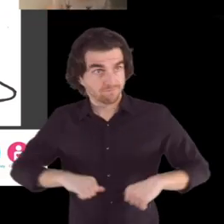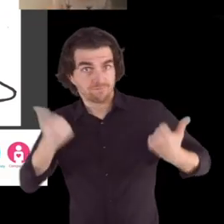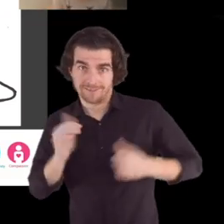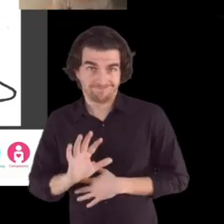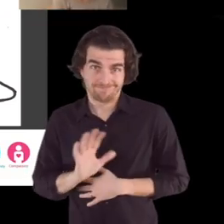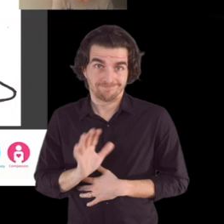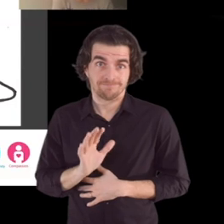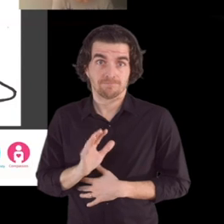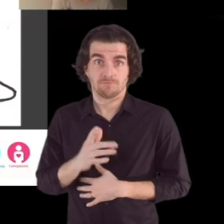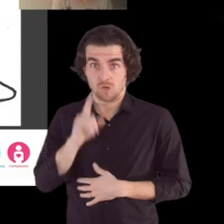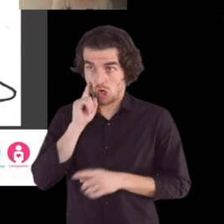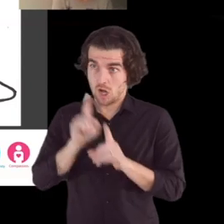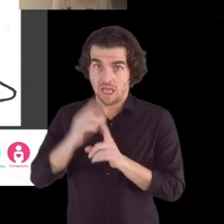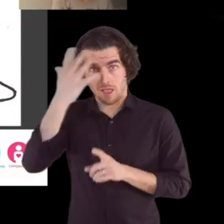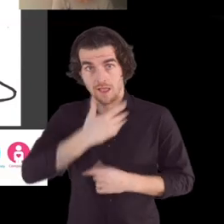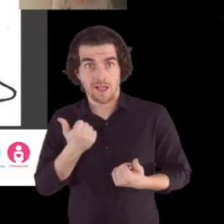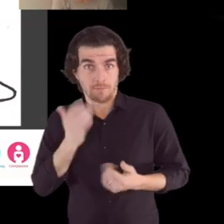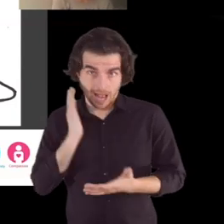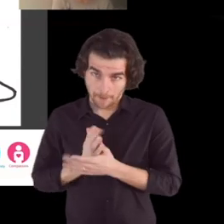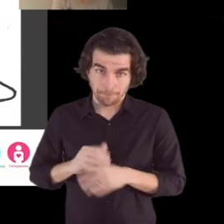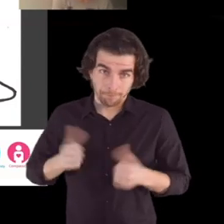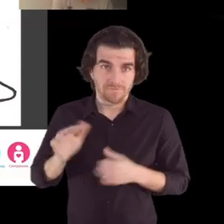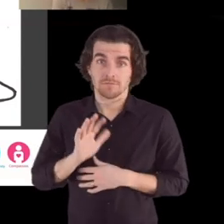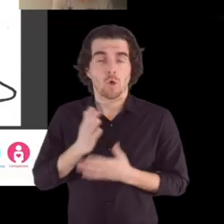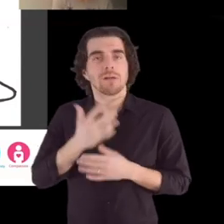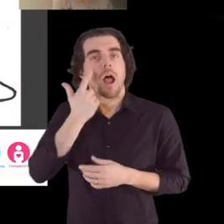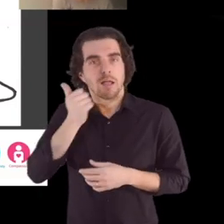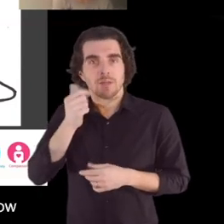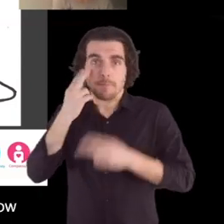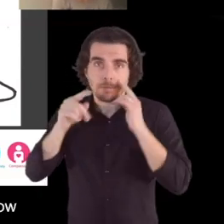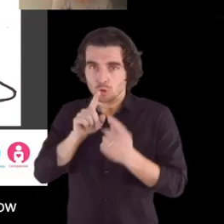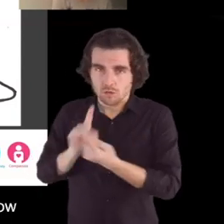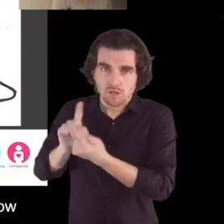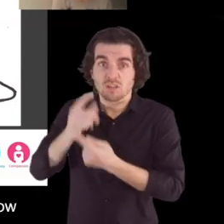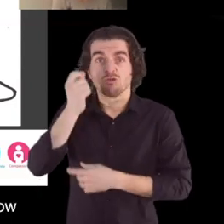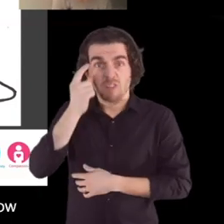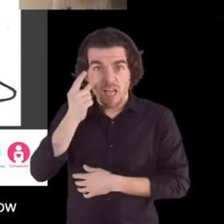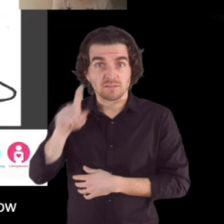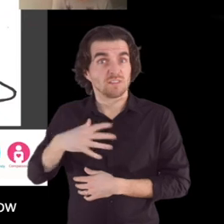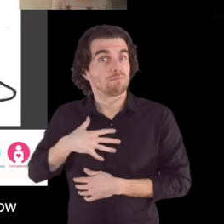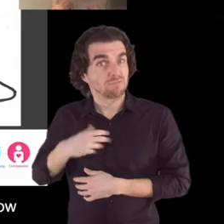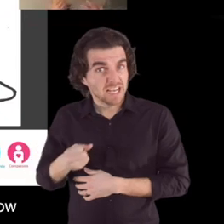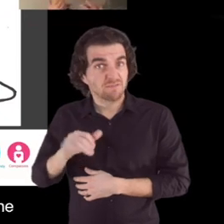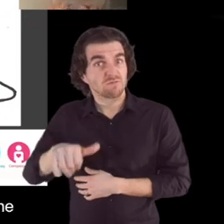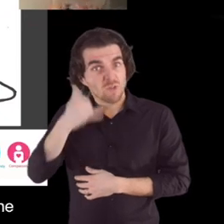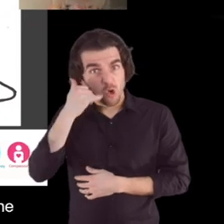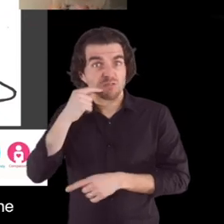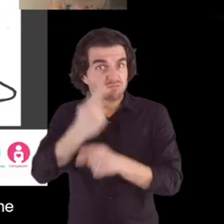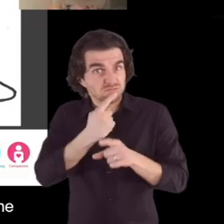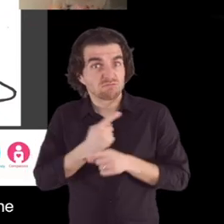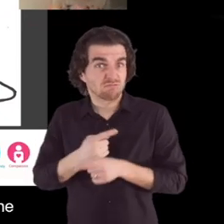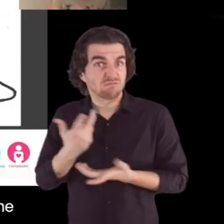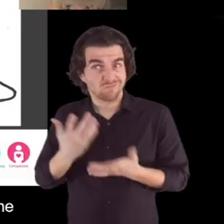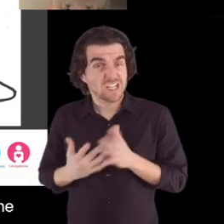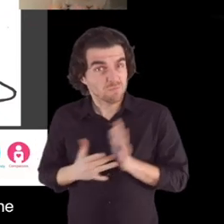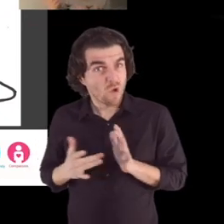actually, people aren't all doing okay. It might look like that on the outside. And it's so lovely that people, are brave enough to pick up